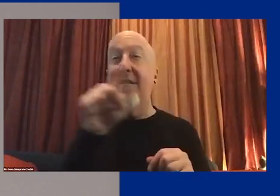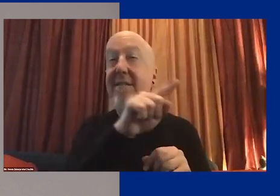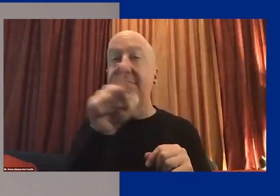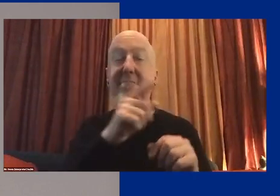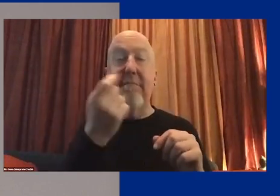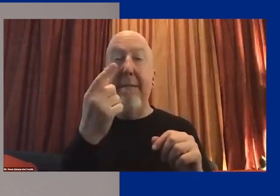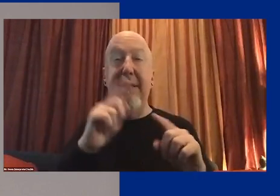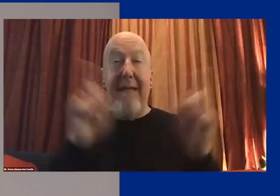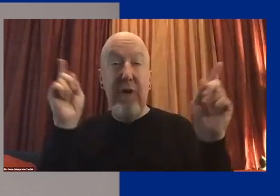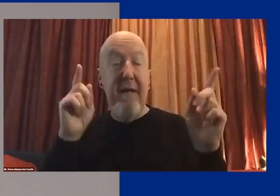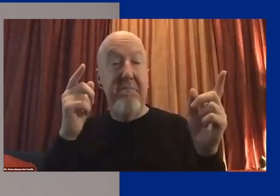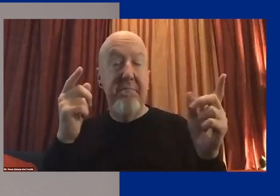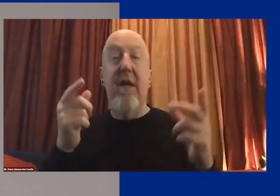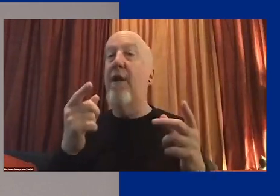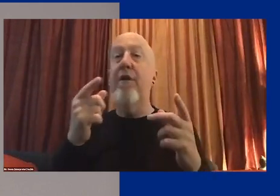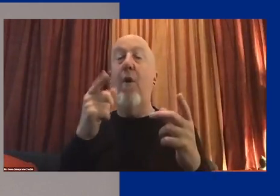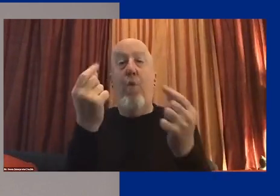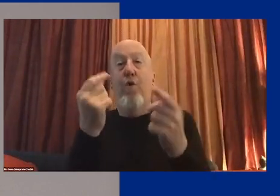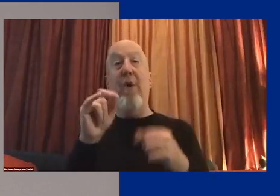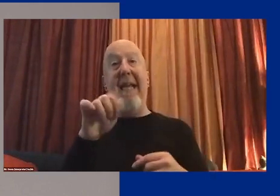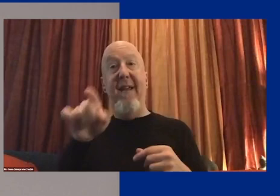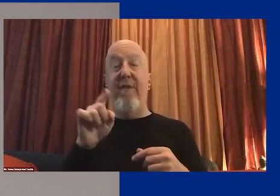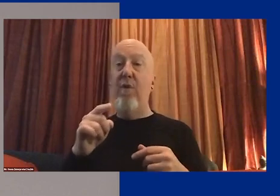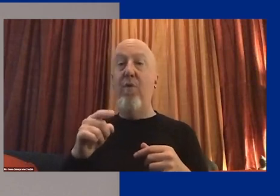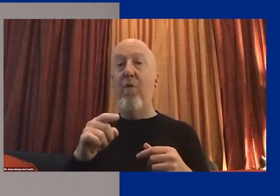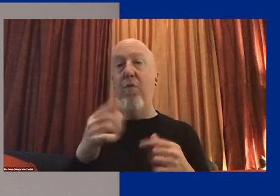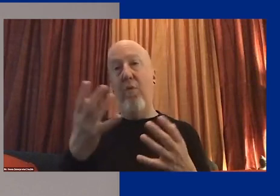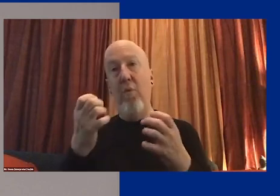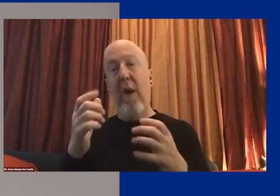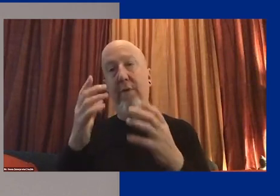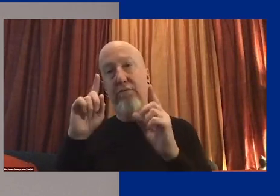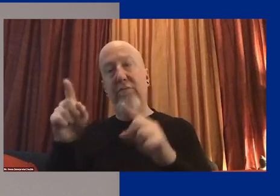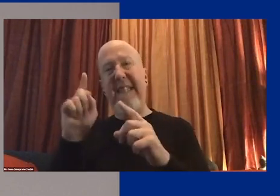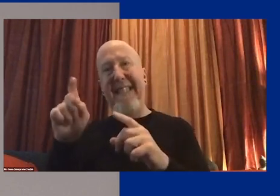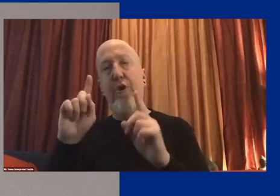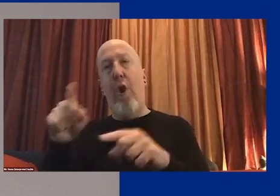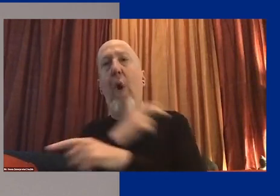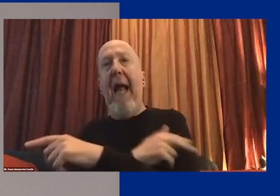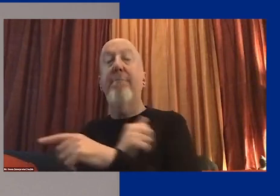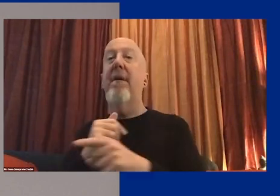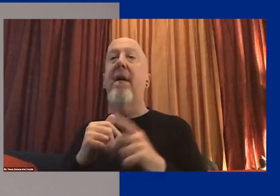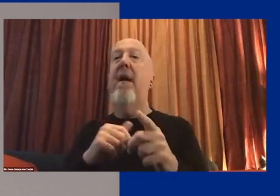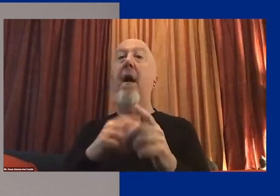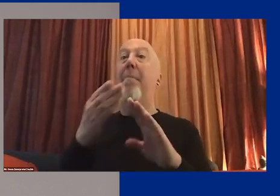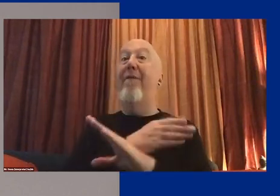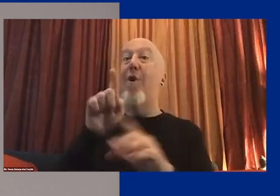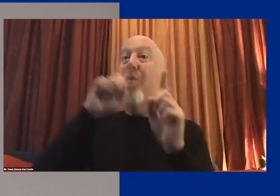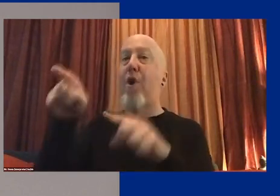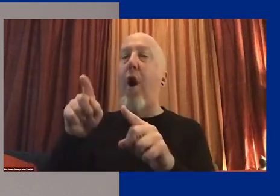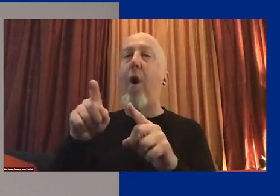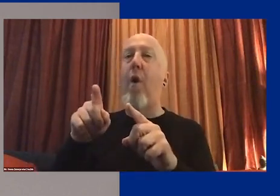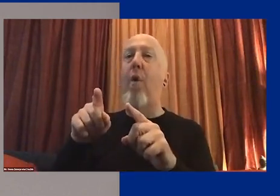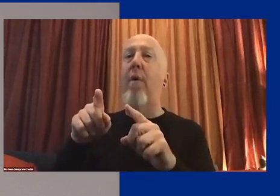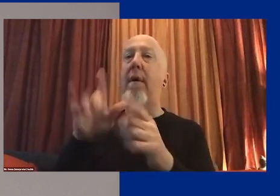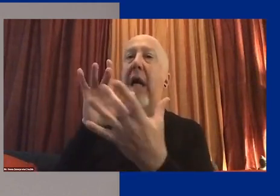thing you can do is, if you're seeking care somewhere, get their current policy before you go. So you can